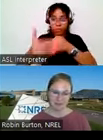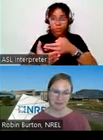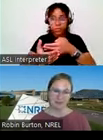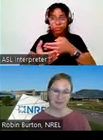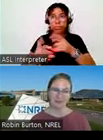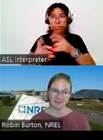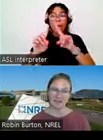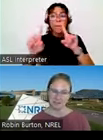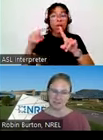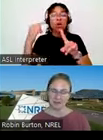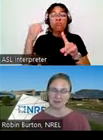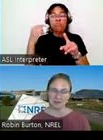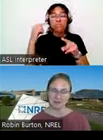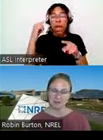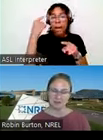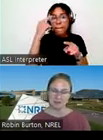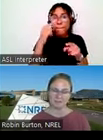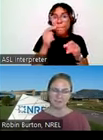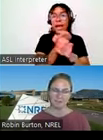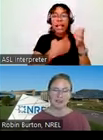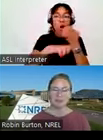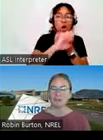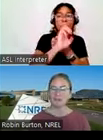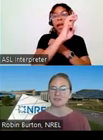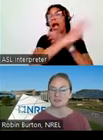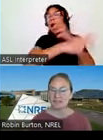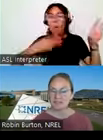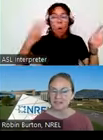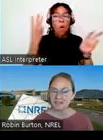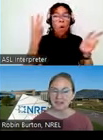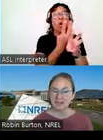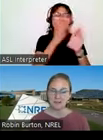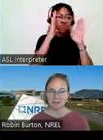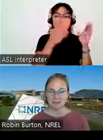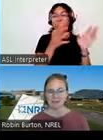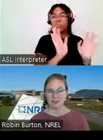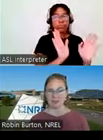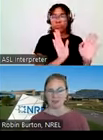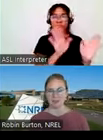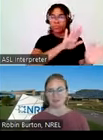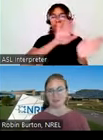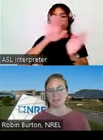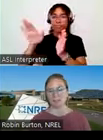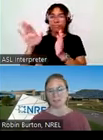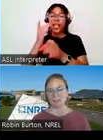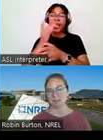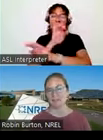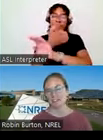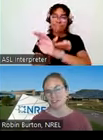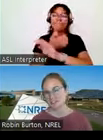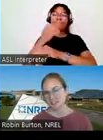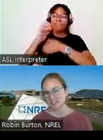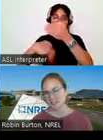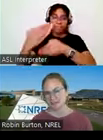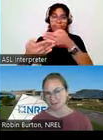economy at the economy-wide level. We're also not replacing any mandated capital investment planning processes